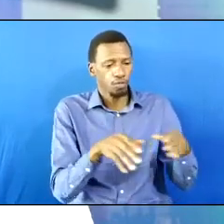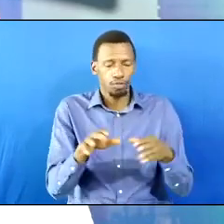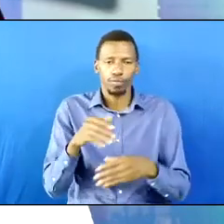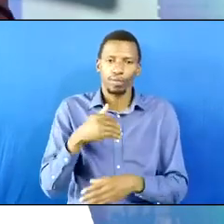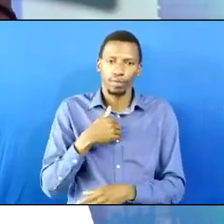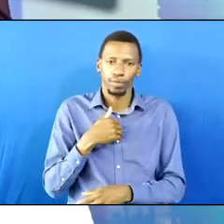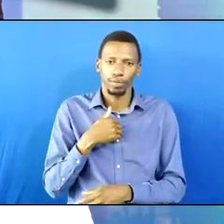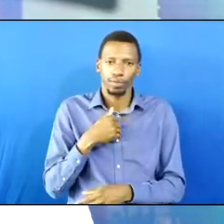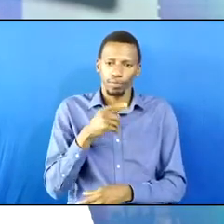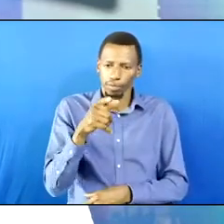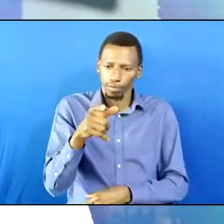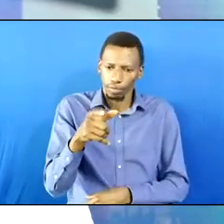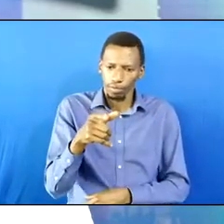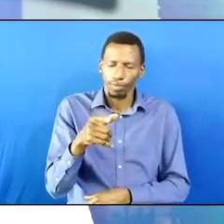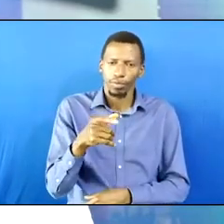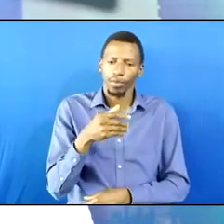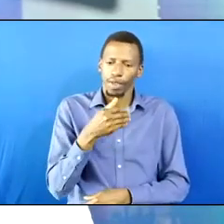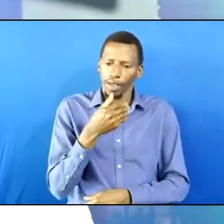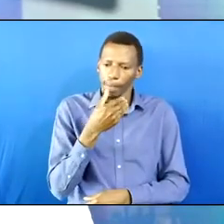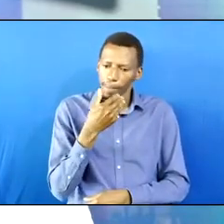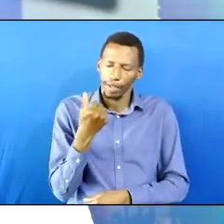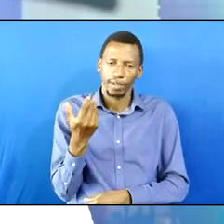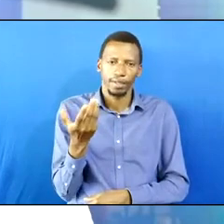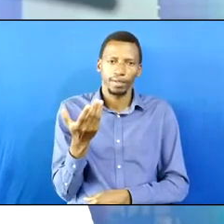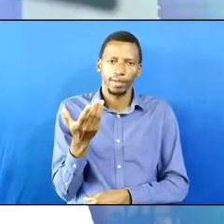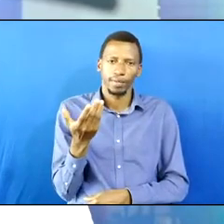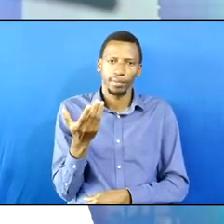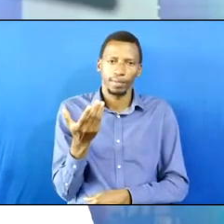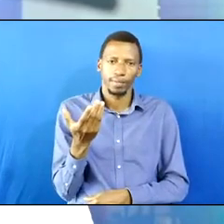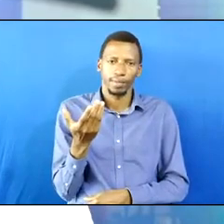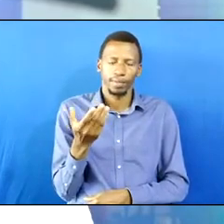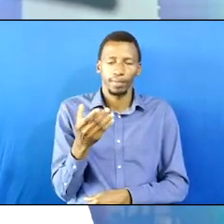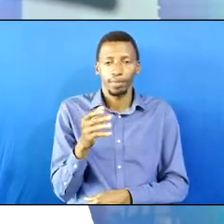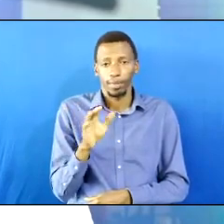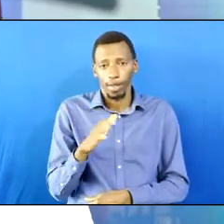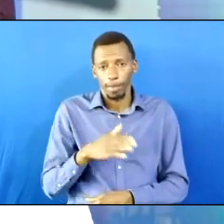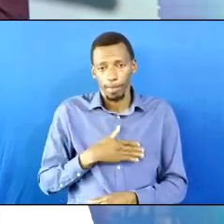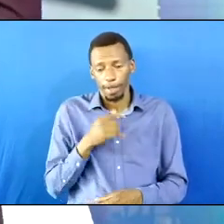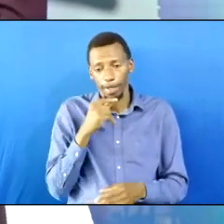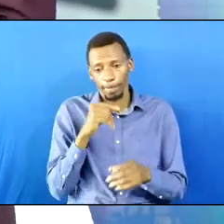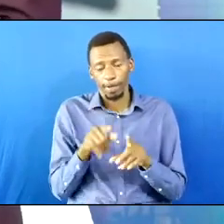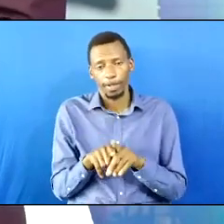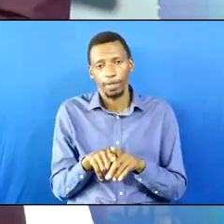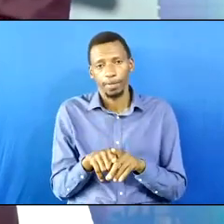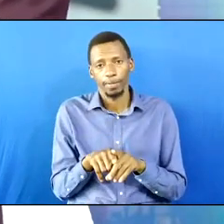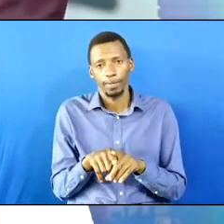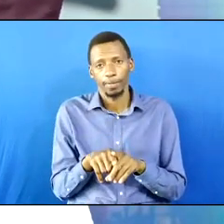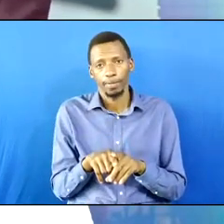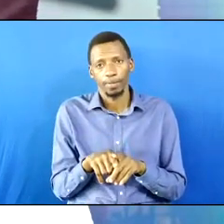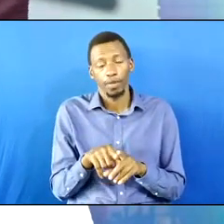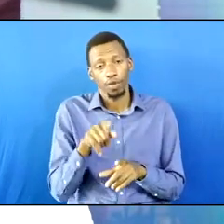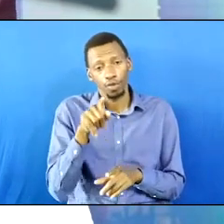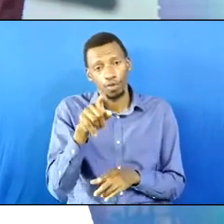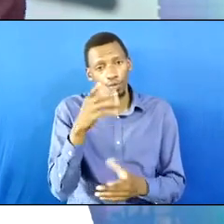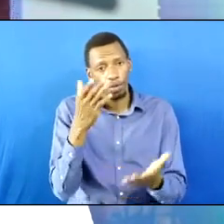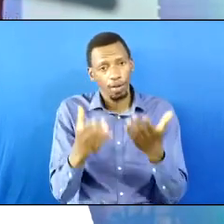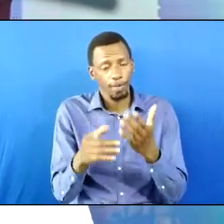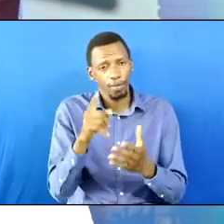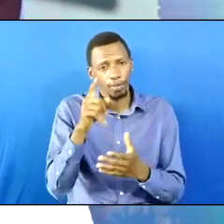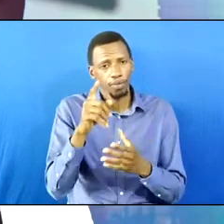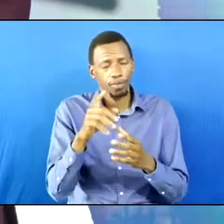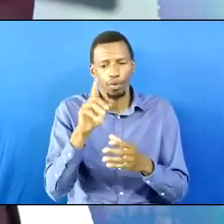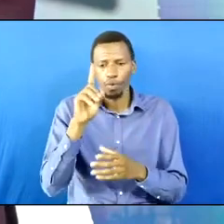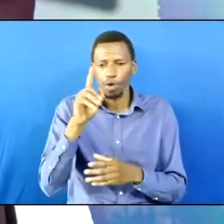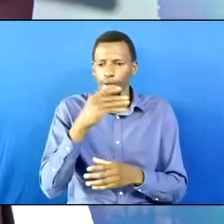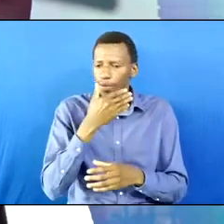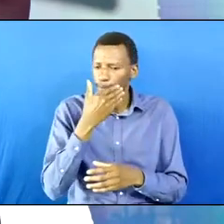have the privilege to be the best of all singers. My brother B is a good singer. You might be one of the